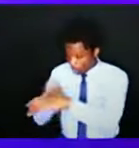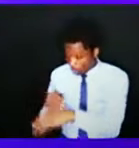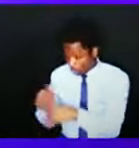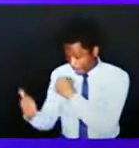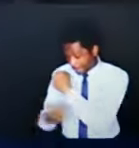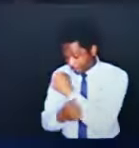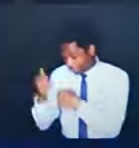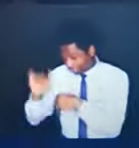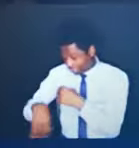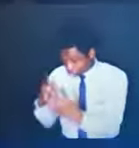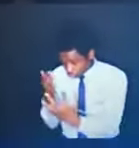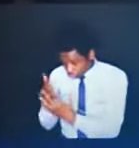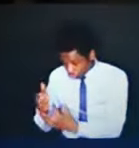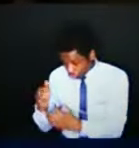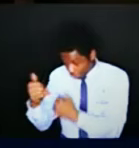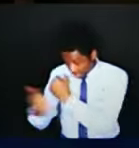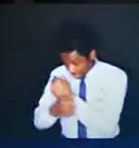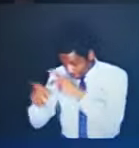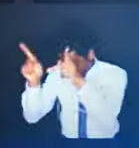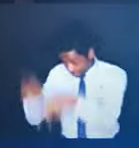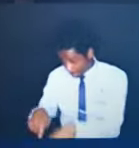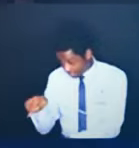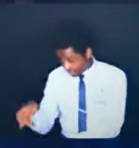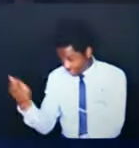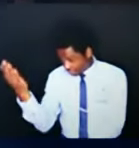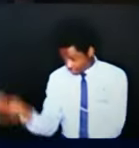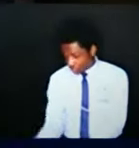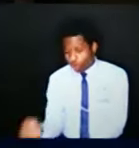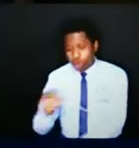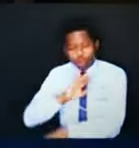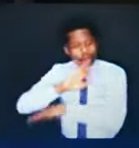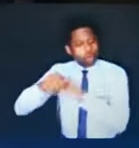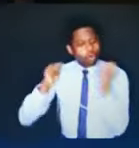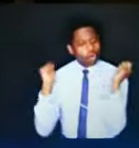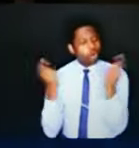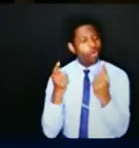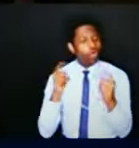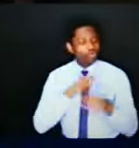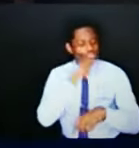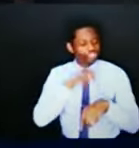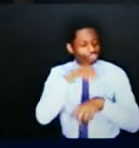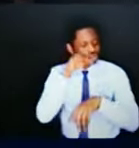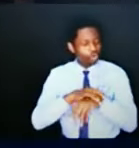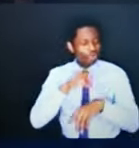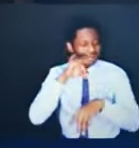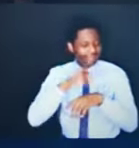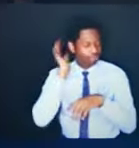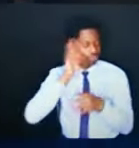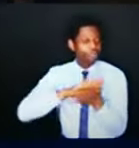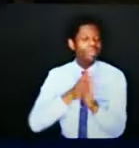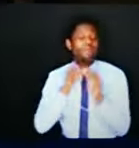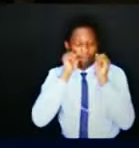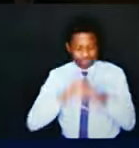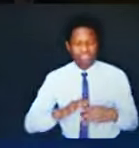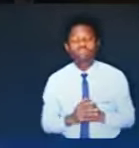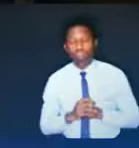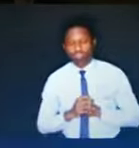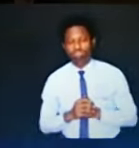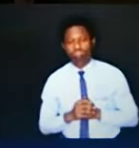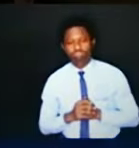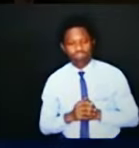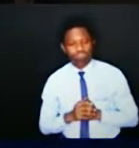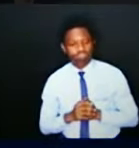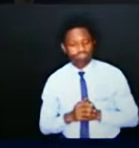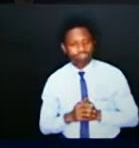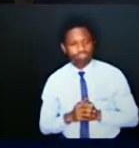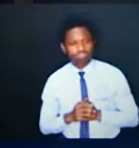Abraham was that through him, all peoples, all nations on earth will be blessed.